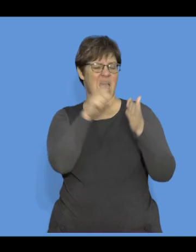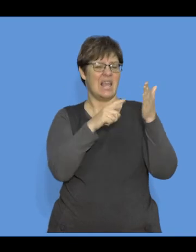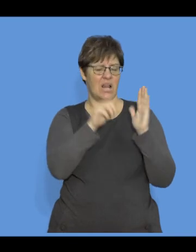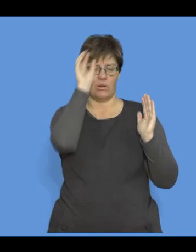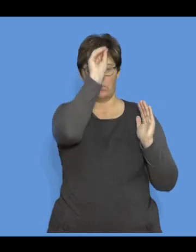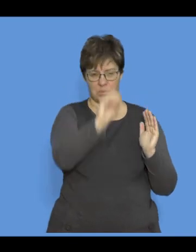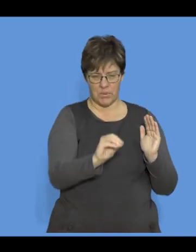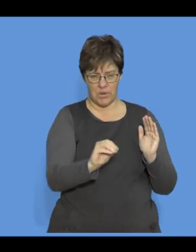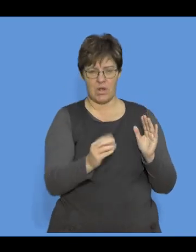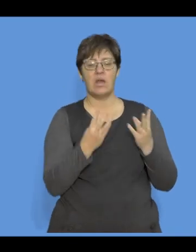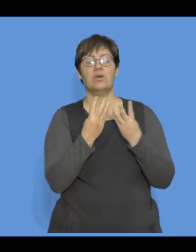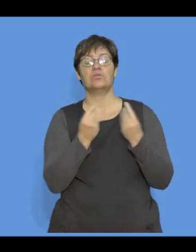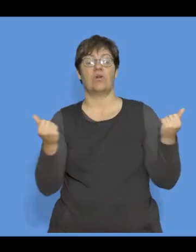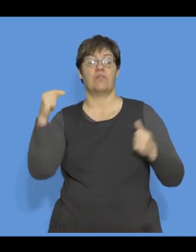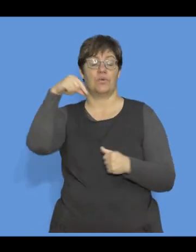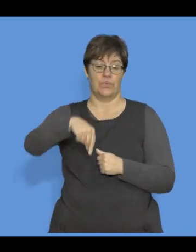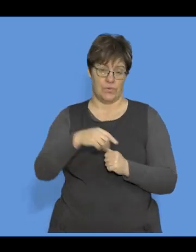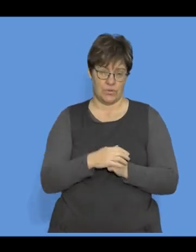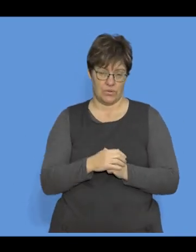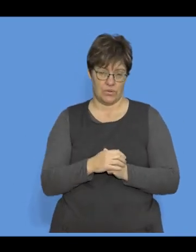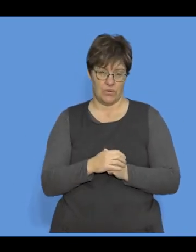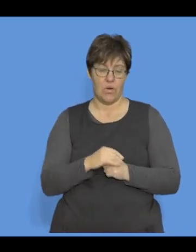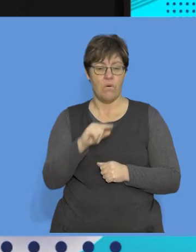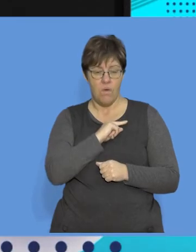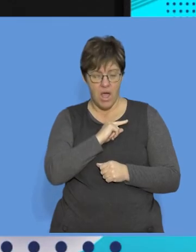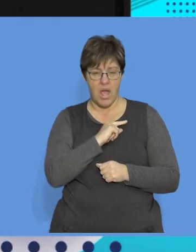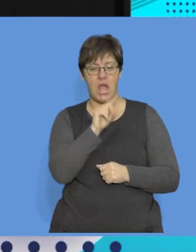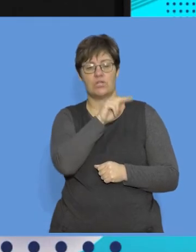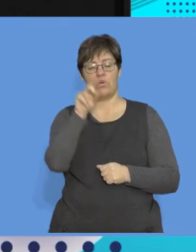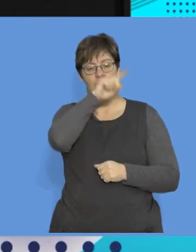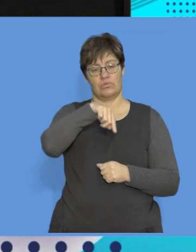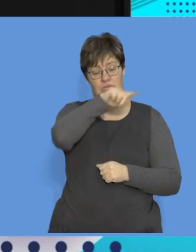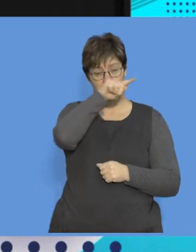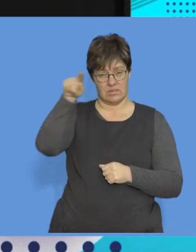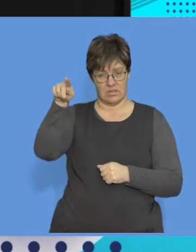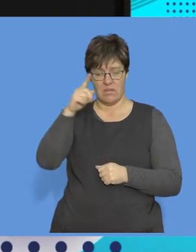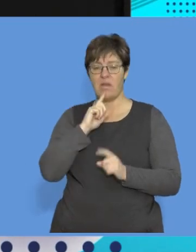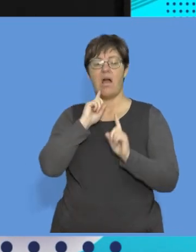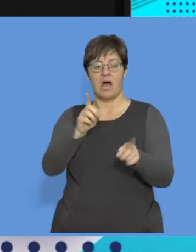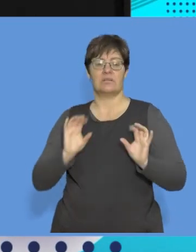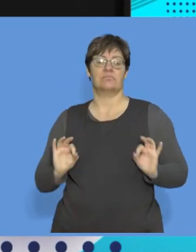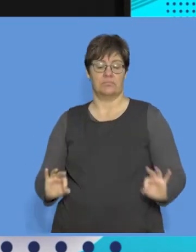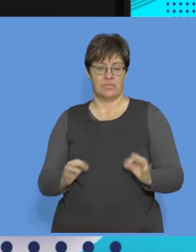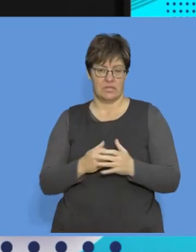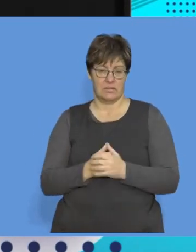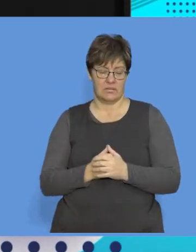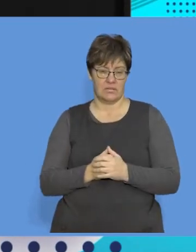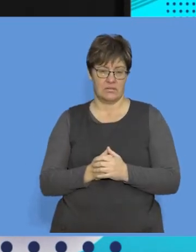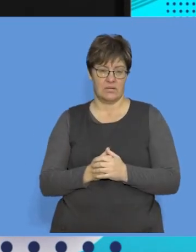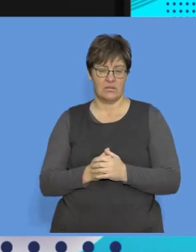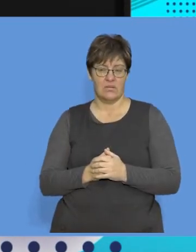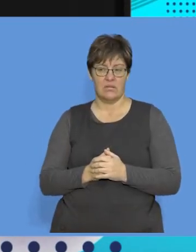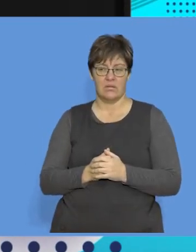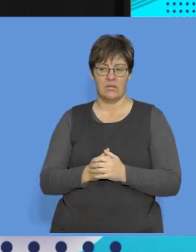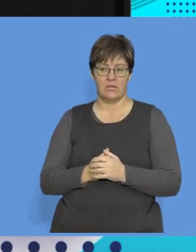and solve for Q, okay, by taking the square root, and you'll get the right answer. In this case, we don't need to take